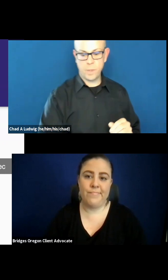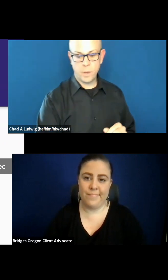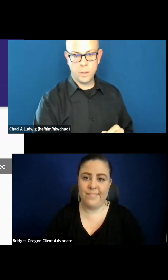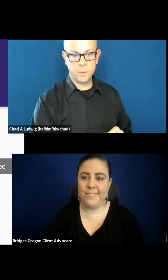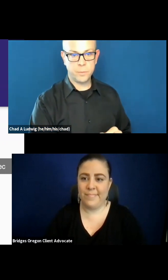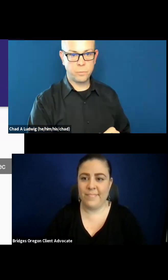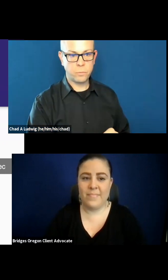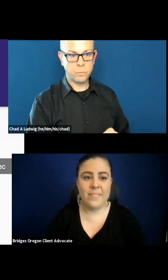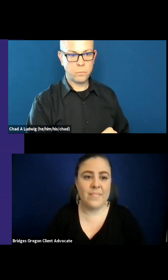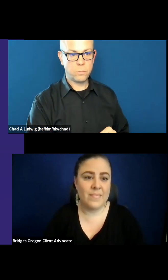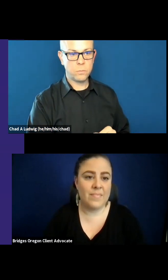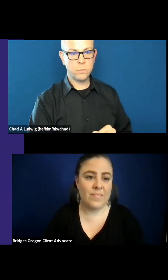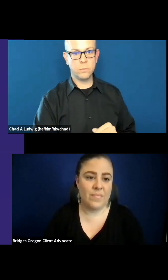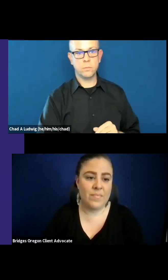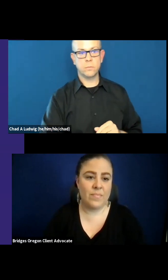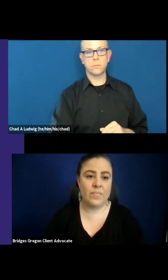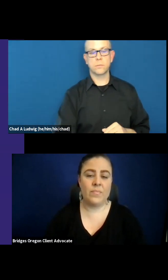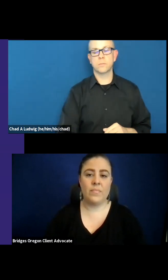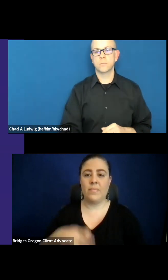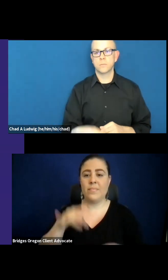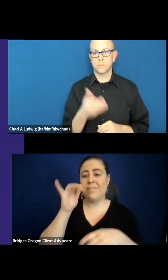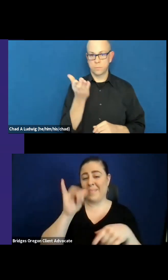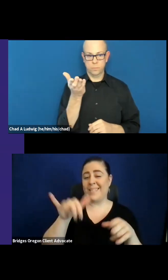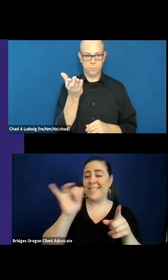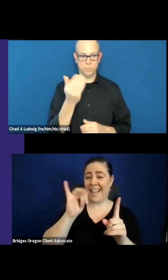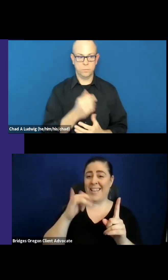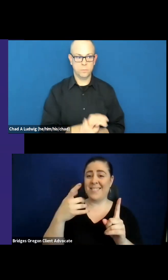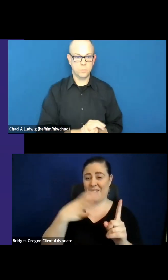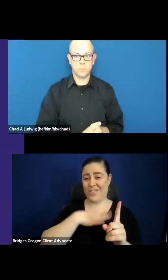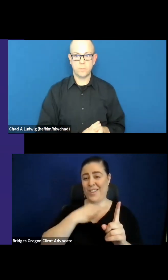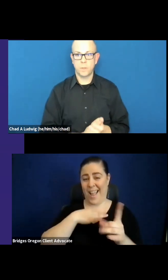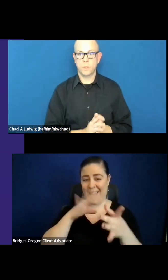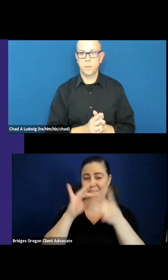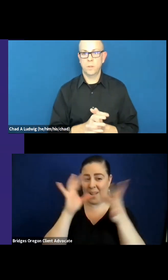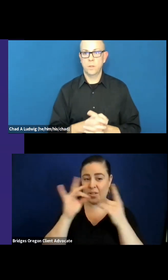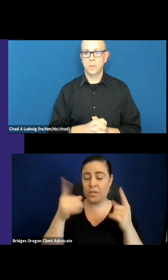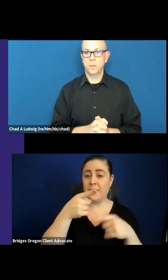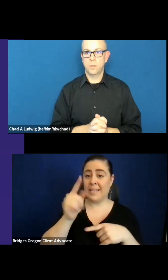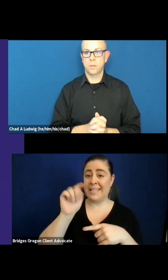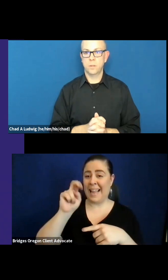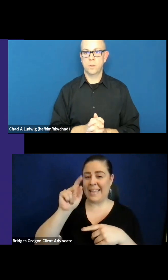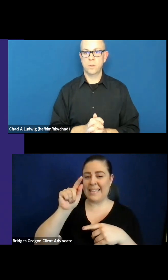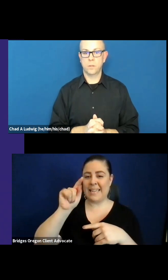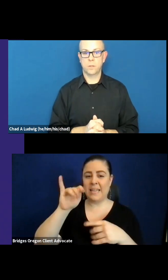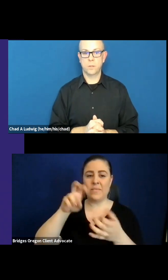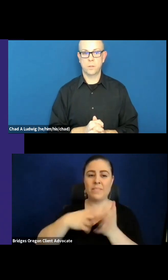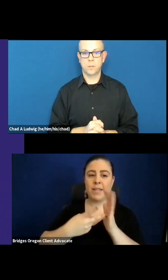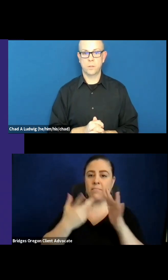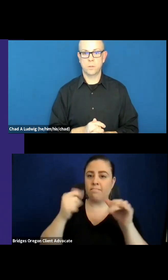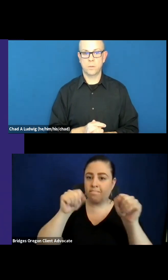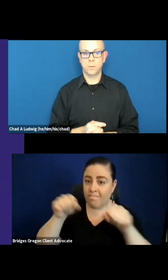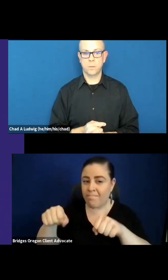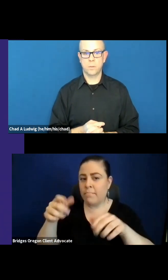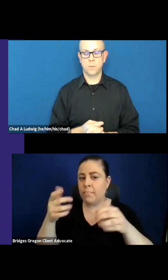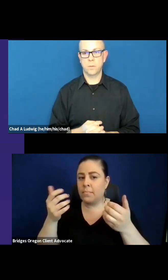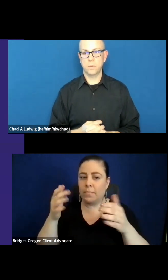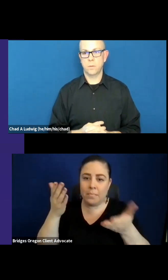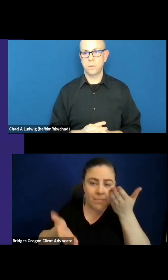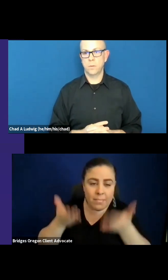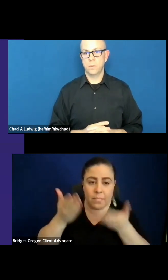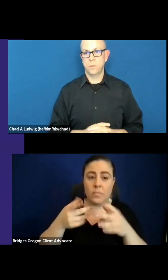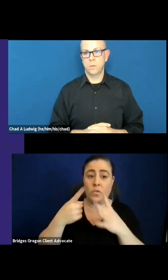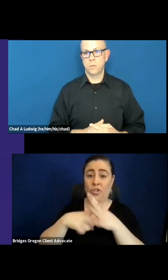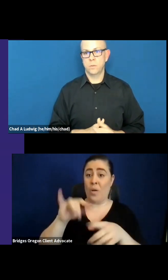able to see clients, and so was Sammy. Right. And like Chad just mentioned, it's